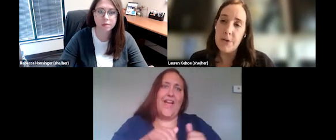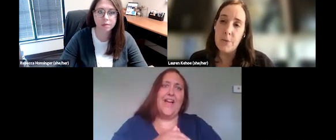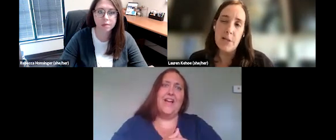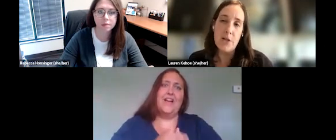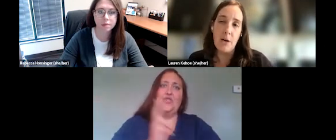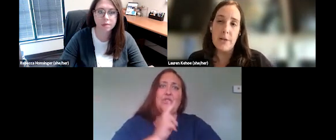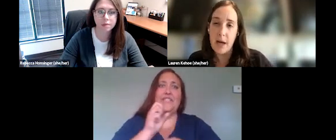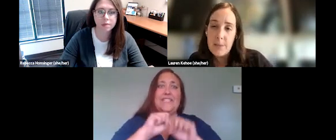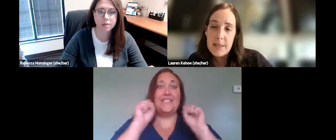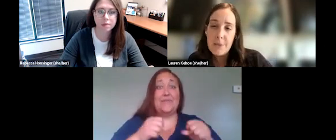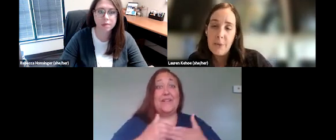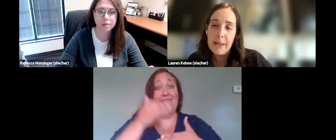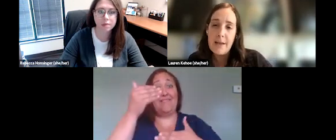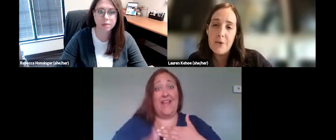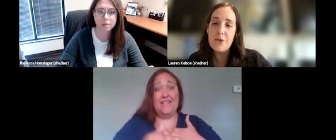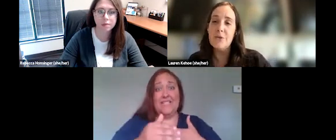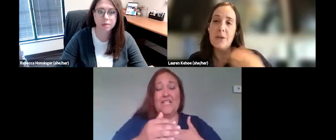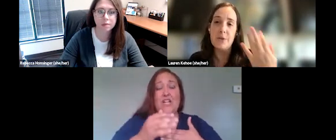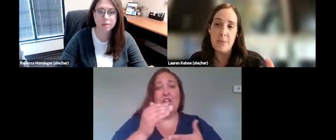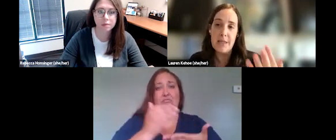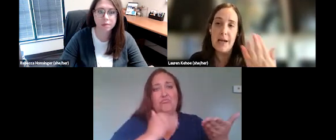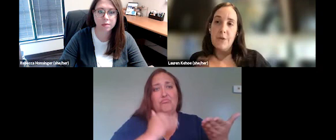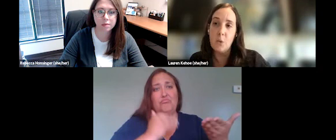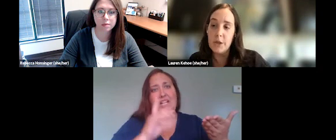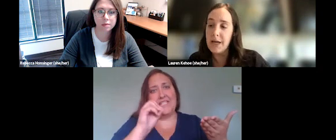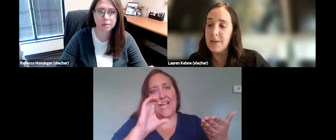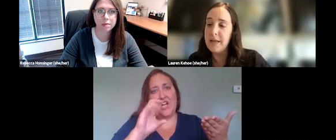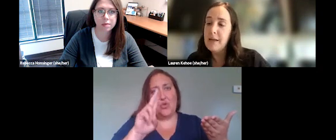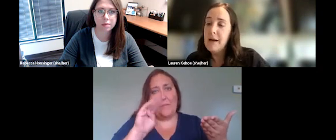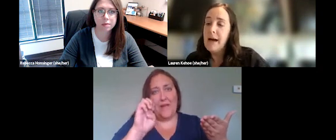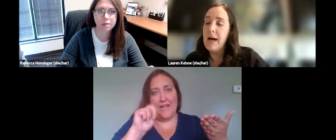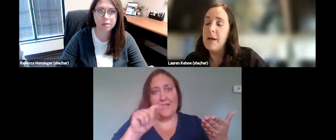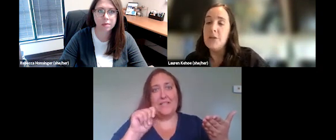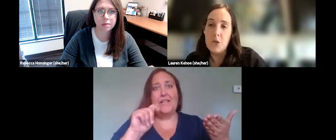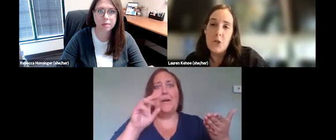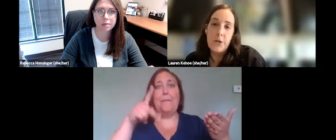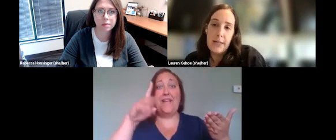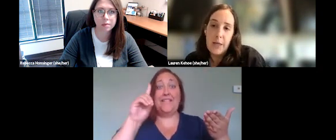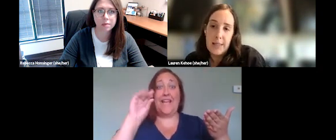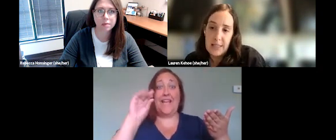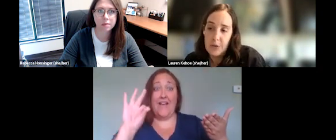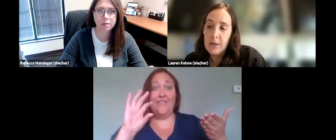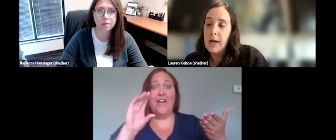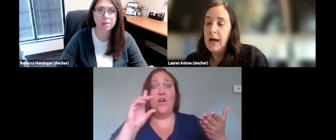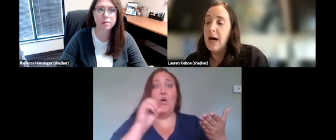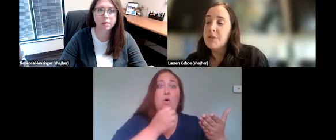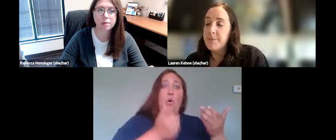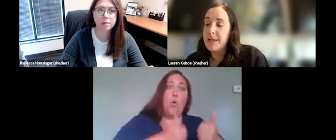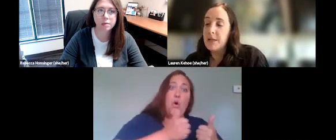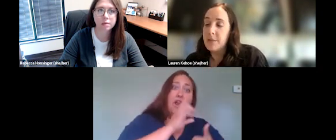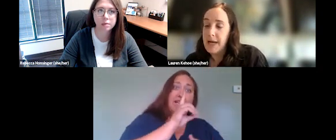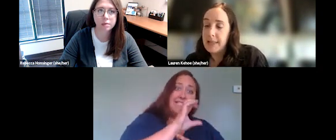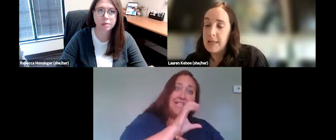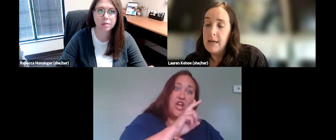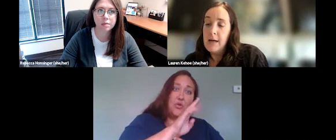next milestone was to check all the documents that we were linking out to, whether it was a PDF or a Word document, and to ensure that they were accessible to the